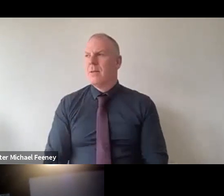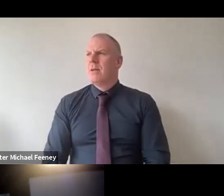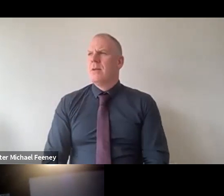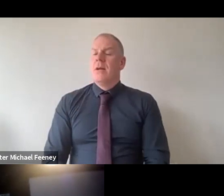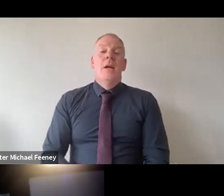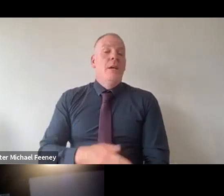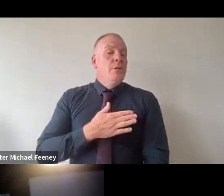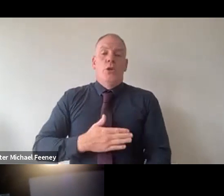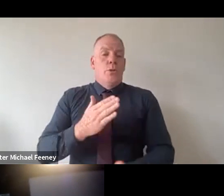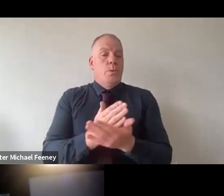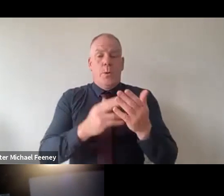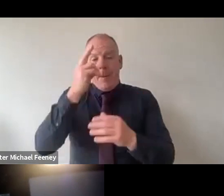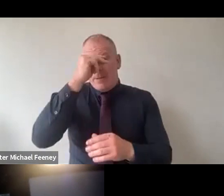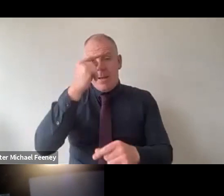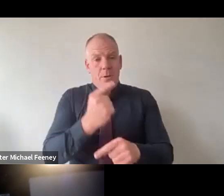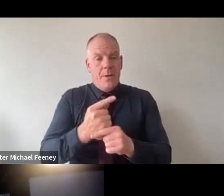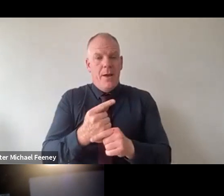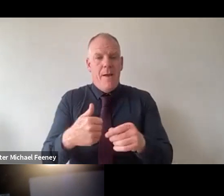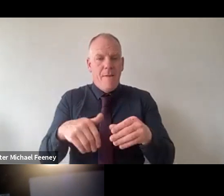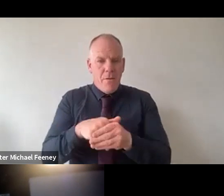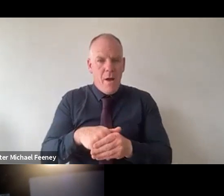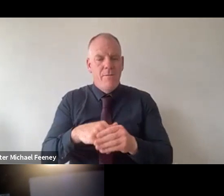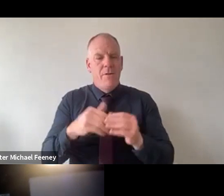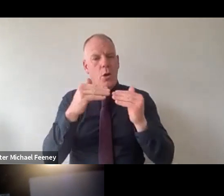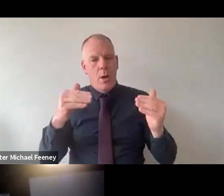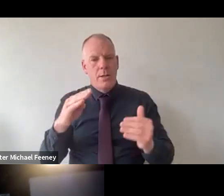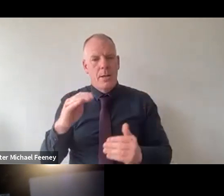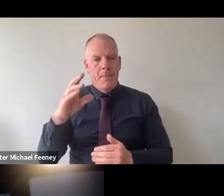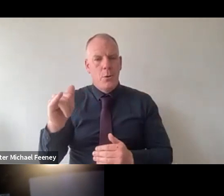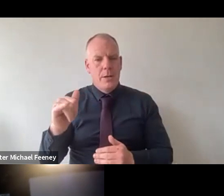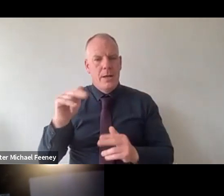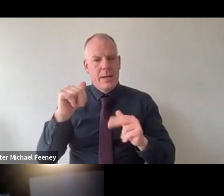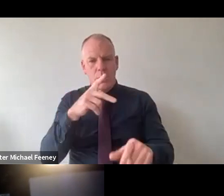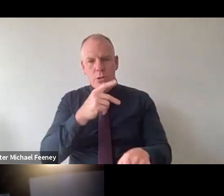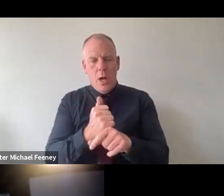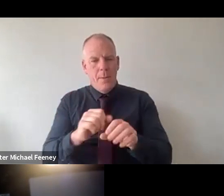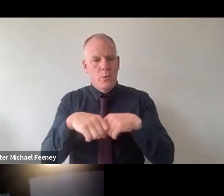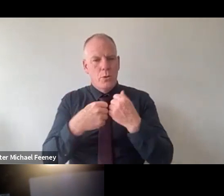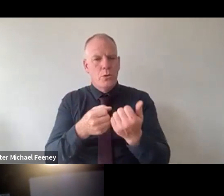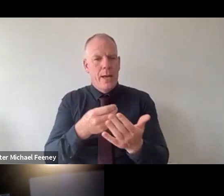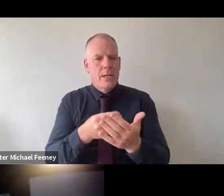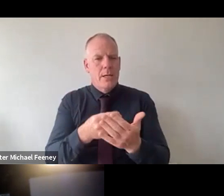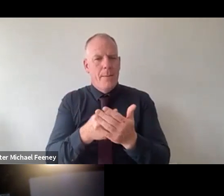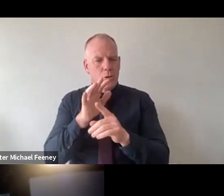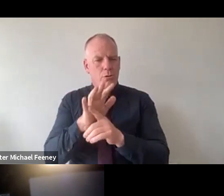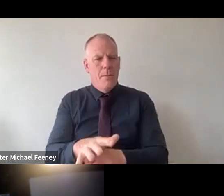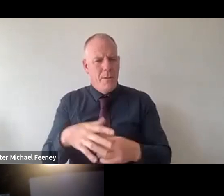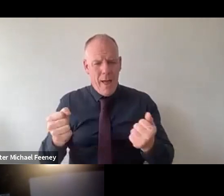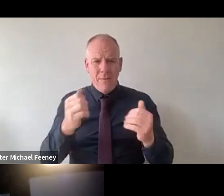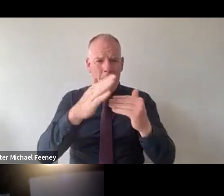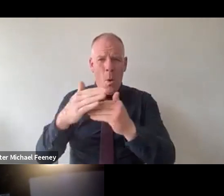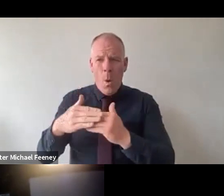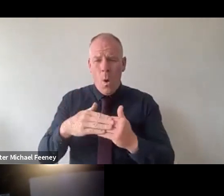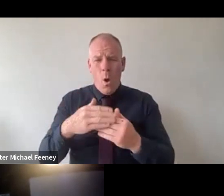some examples where it is in the mandate of the Equality Body to deal with socioeconomic discrimination, but there are even more countries where